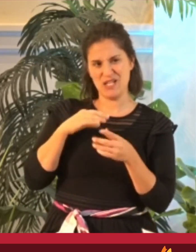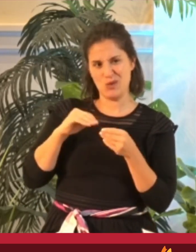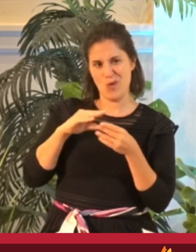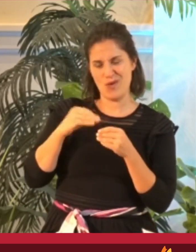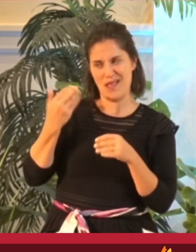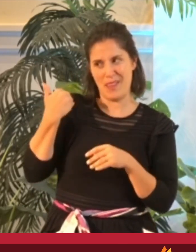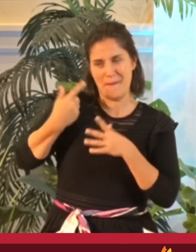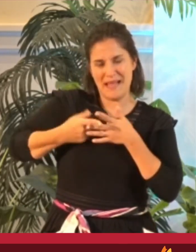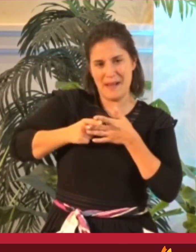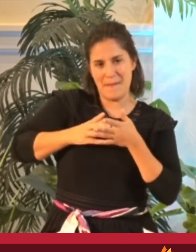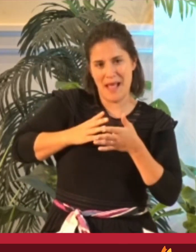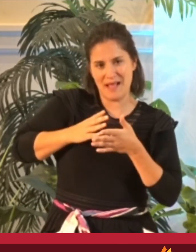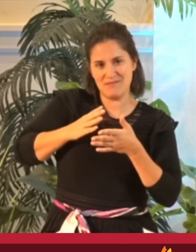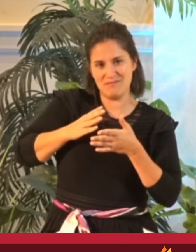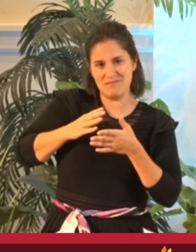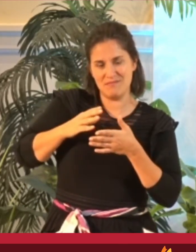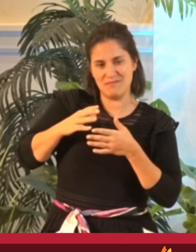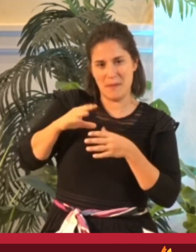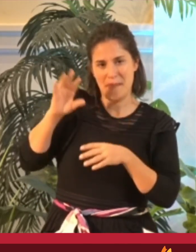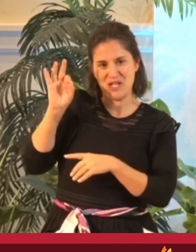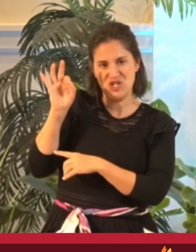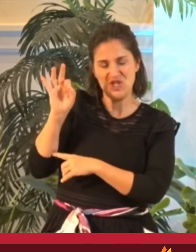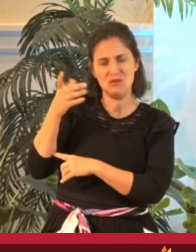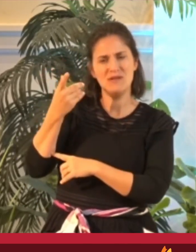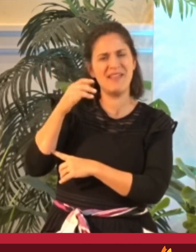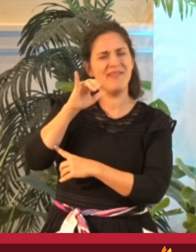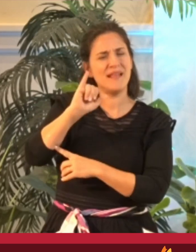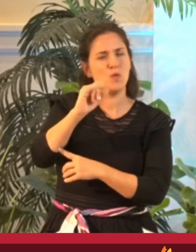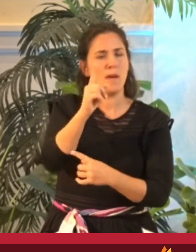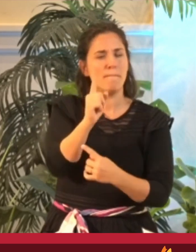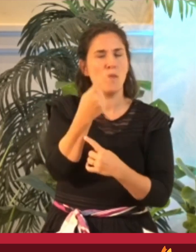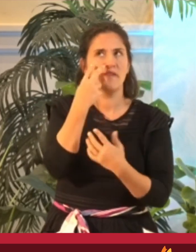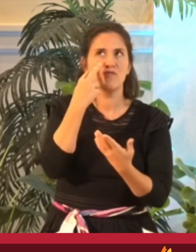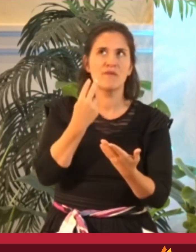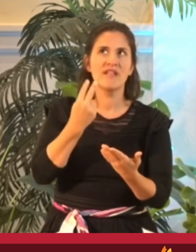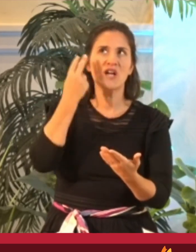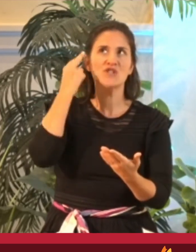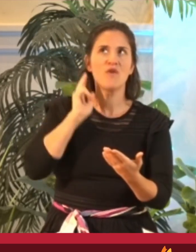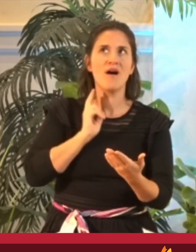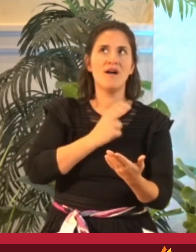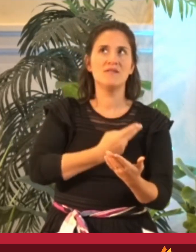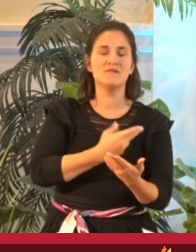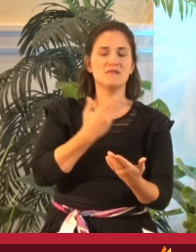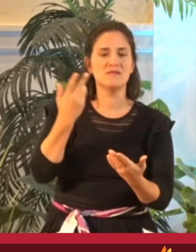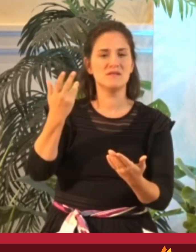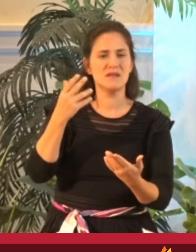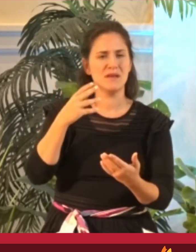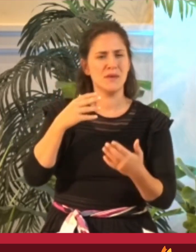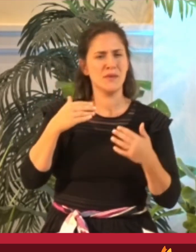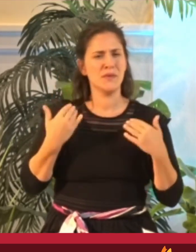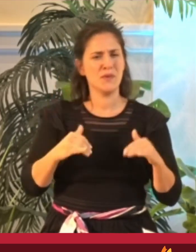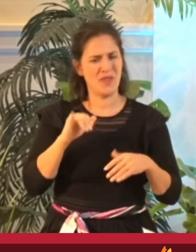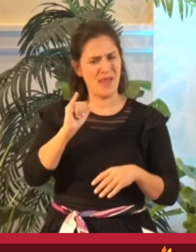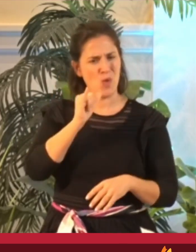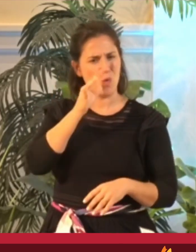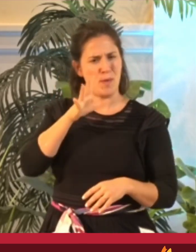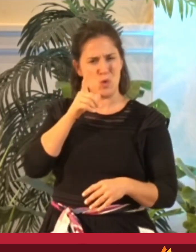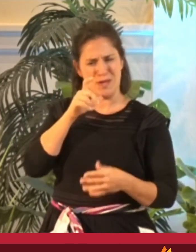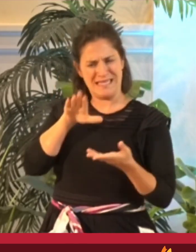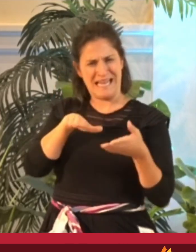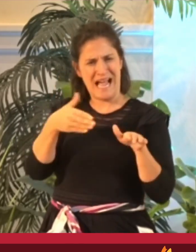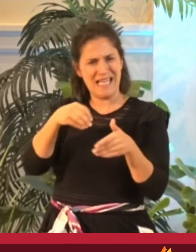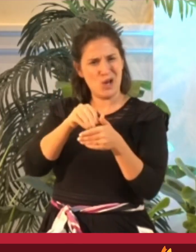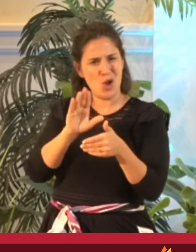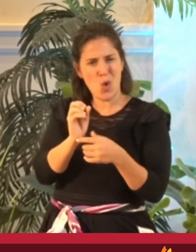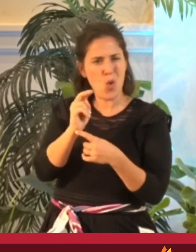as a moment of reflection for all of us. The tragedy of her life was that she